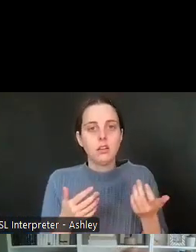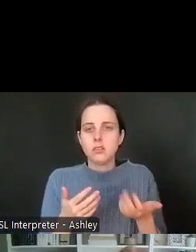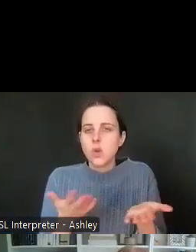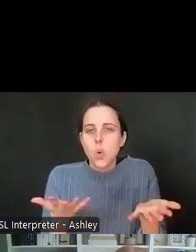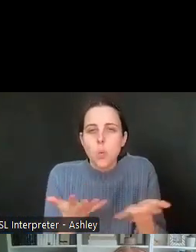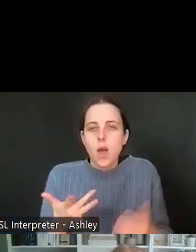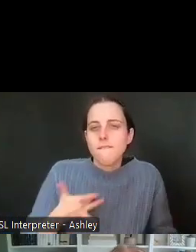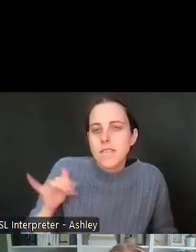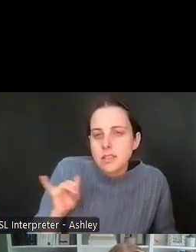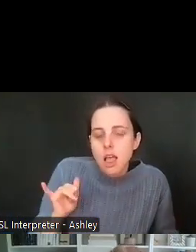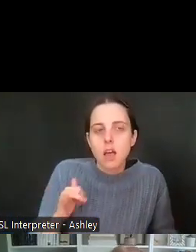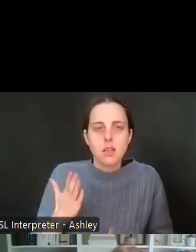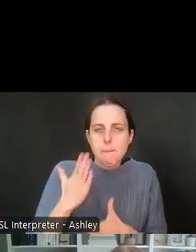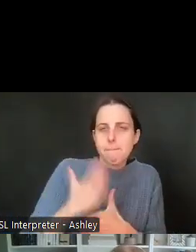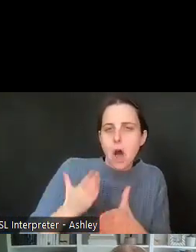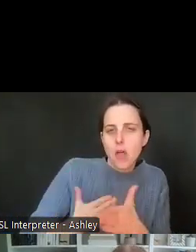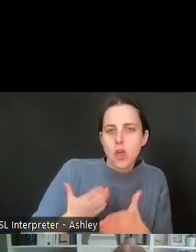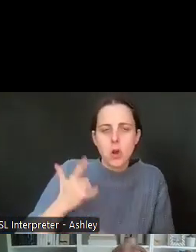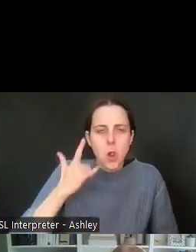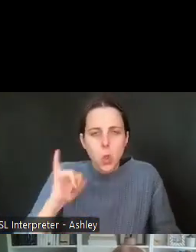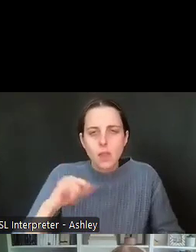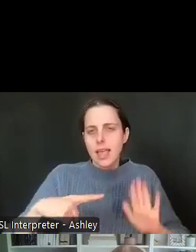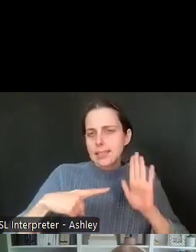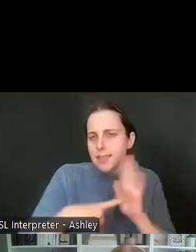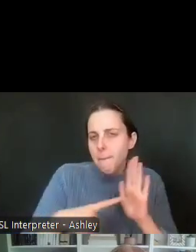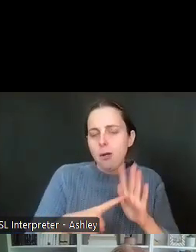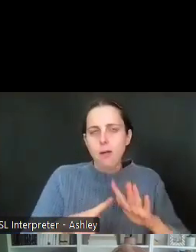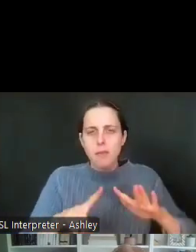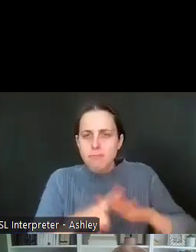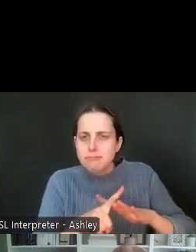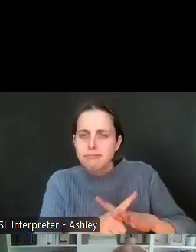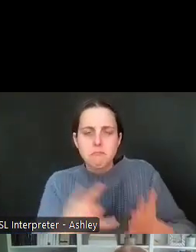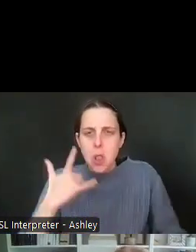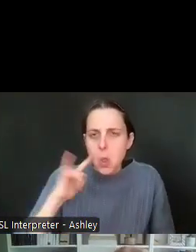holding me back? That's the first step and one of the best practices of